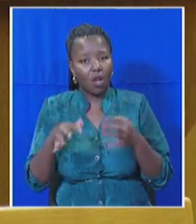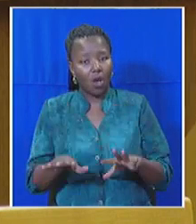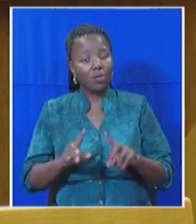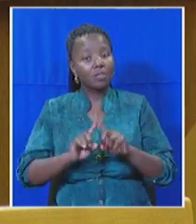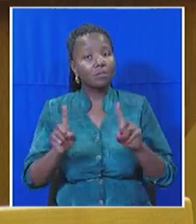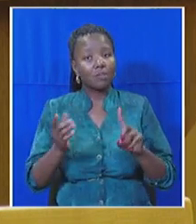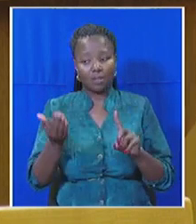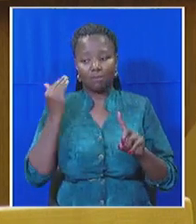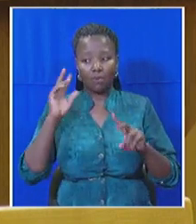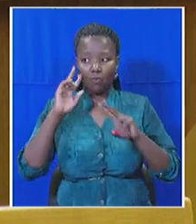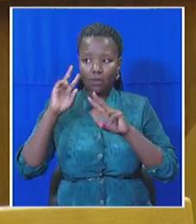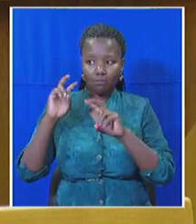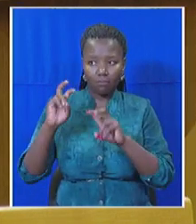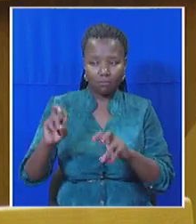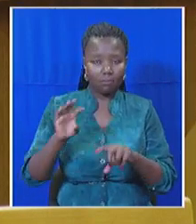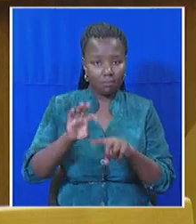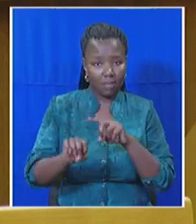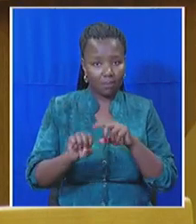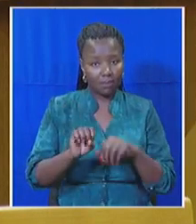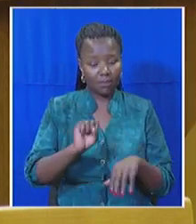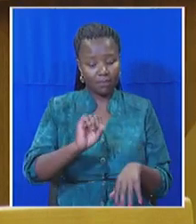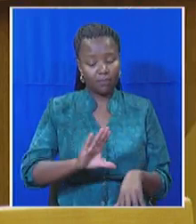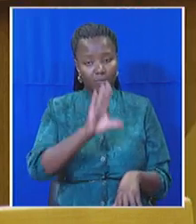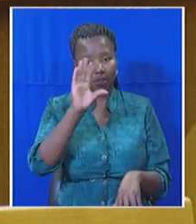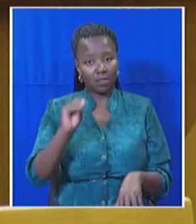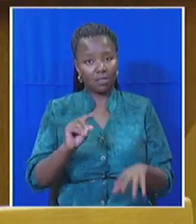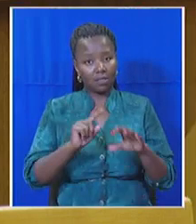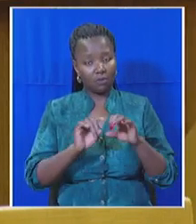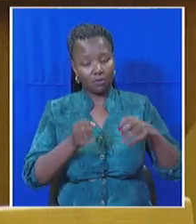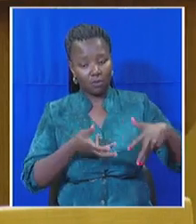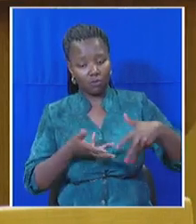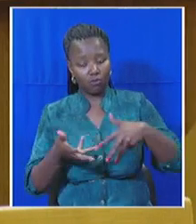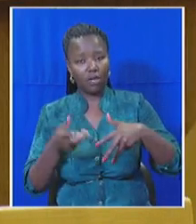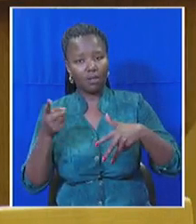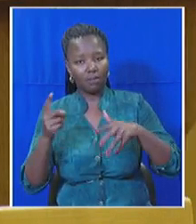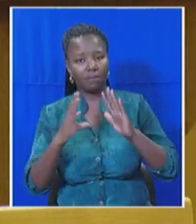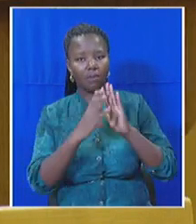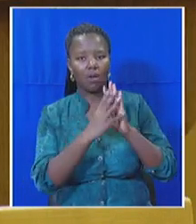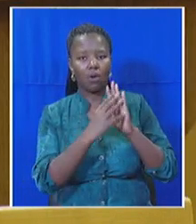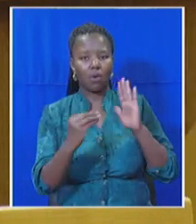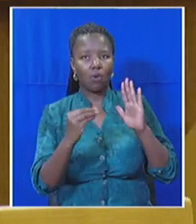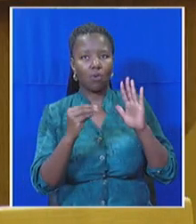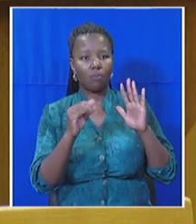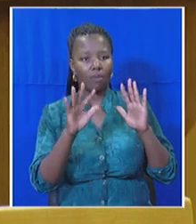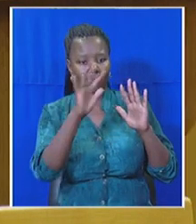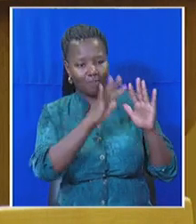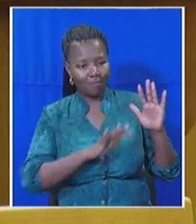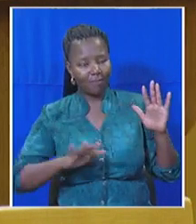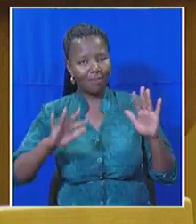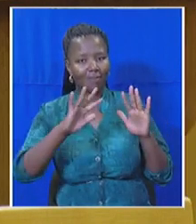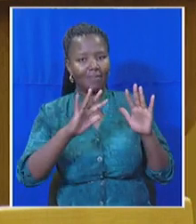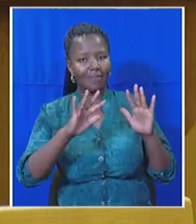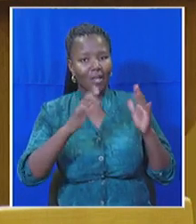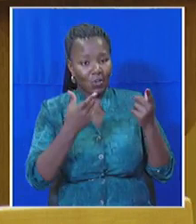has revealed a theory that the South African rugby is emulating the rest of South African society. That